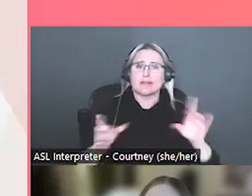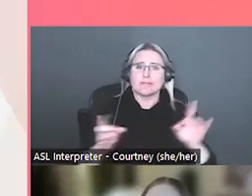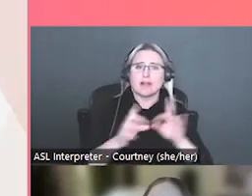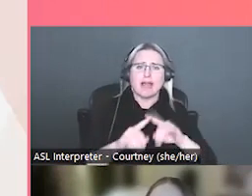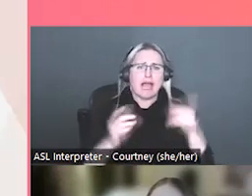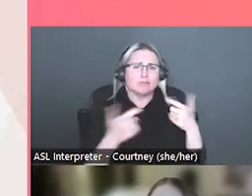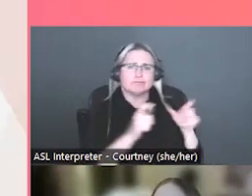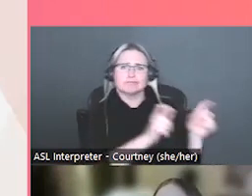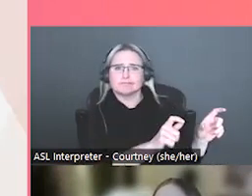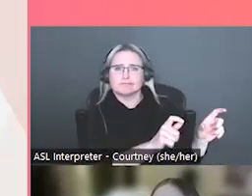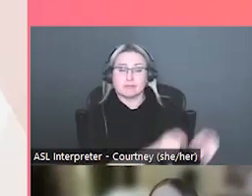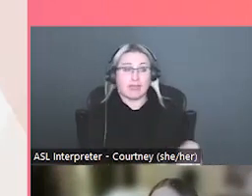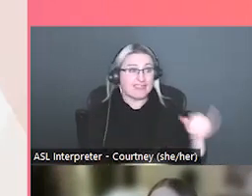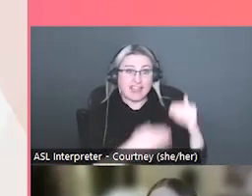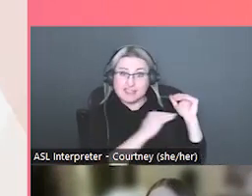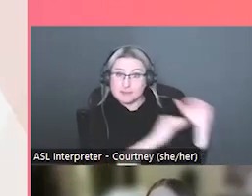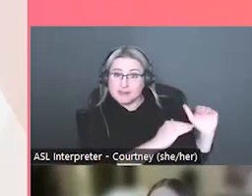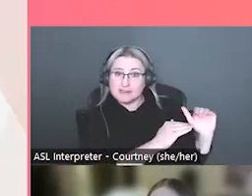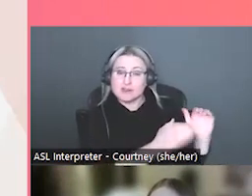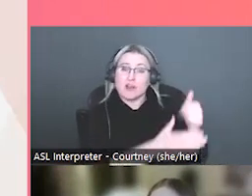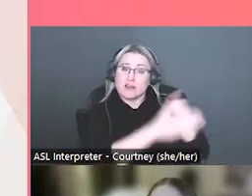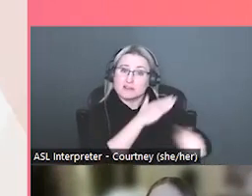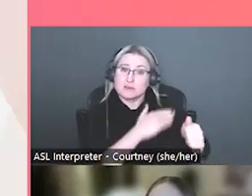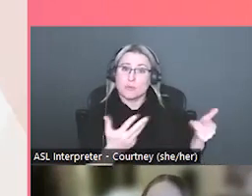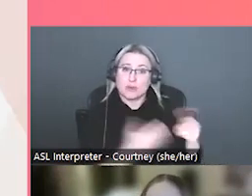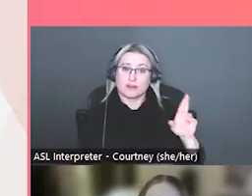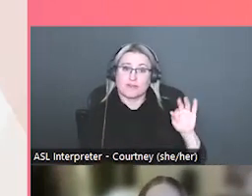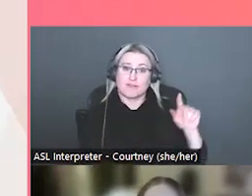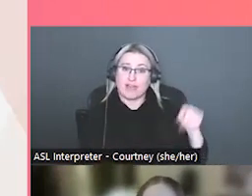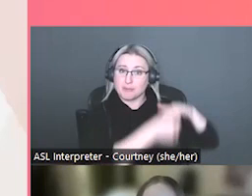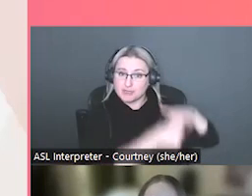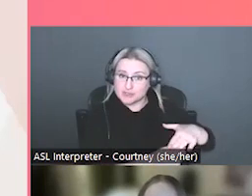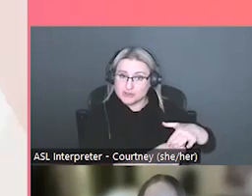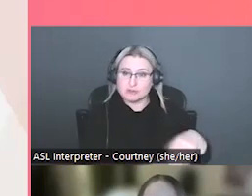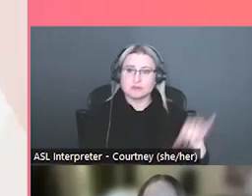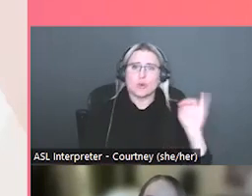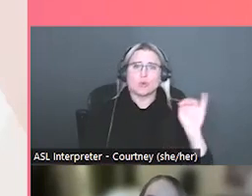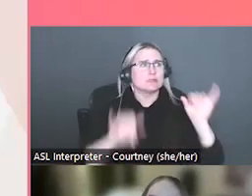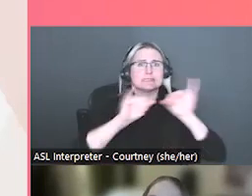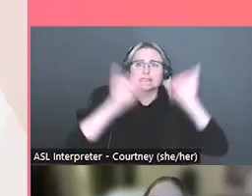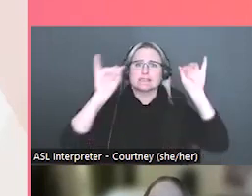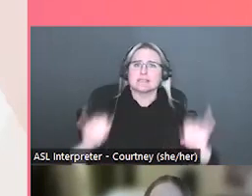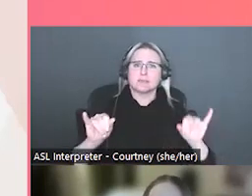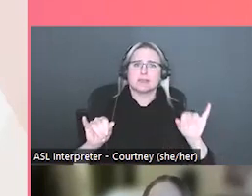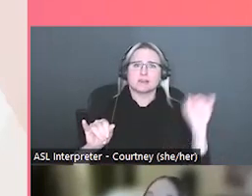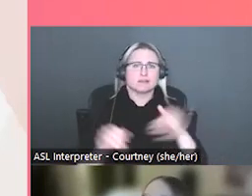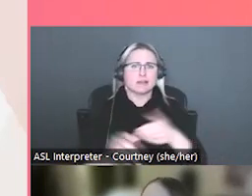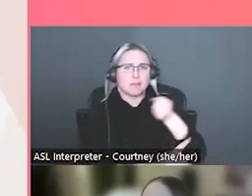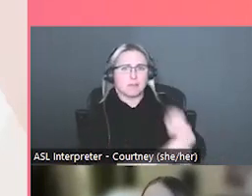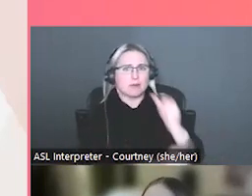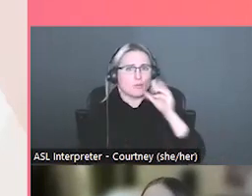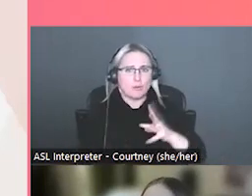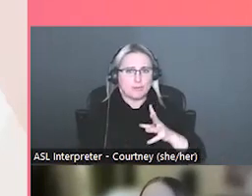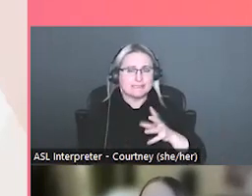limitation is rooted in fat oppression and sort of how the larger systemic context of fat oppression impacts women on the